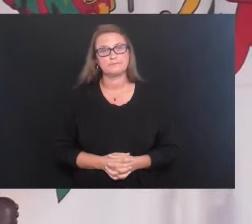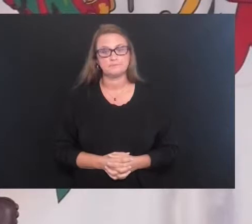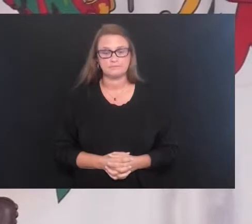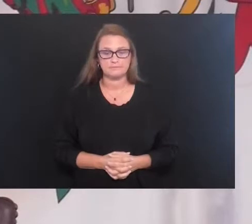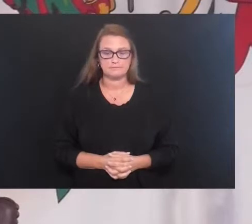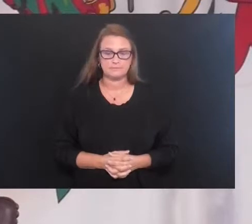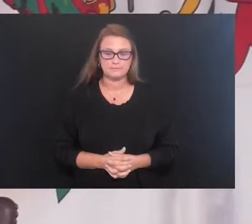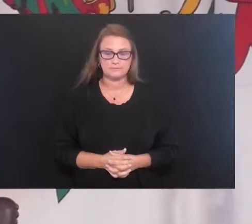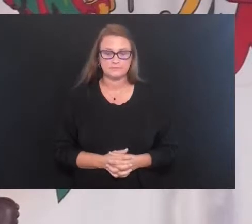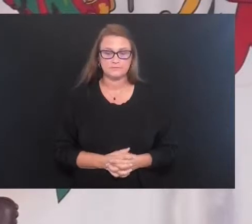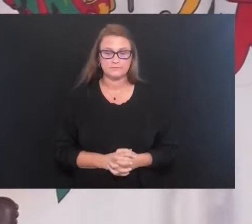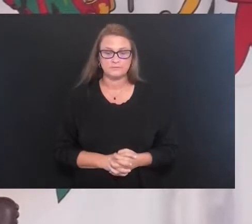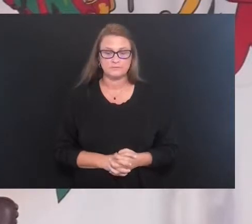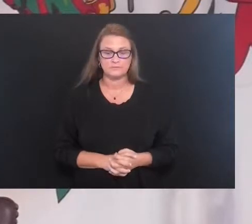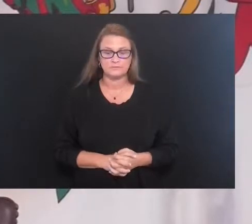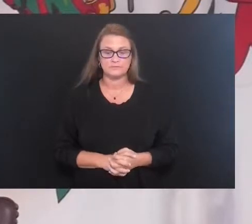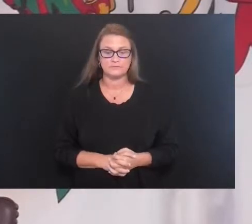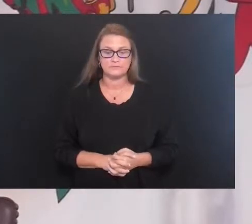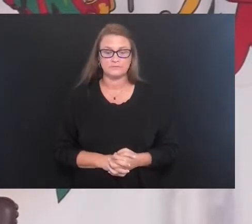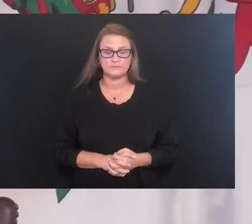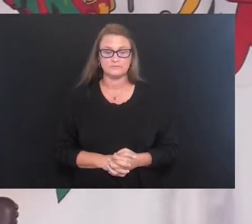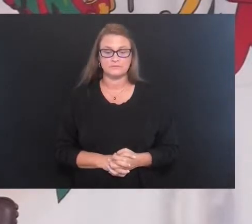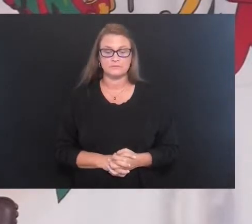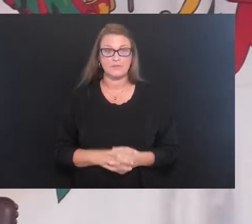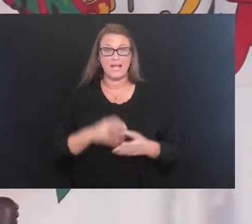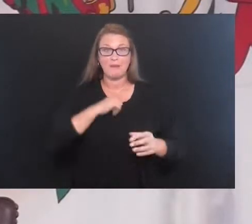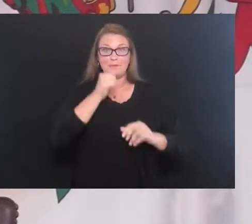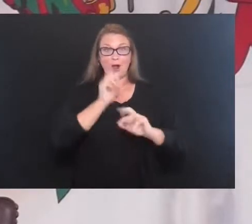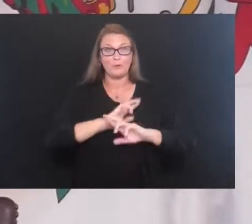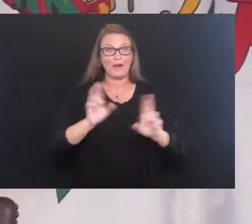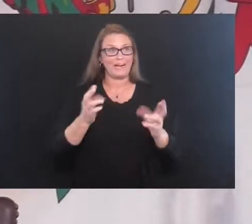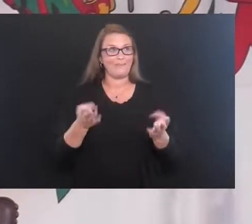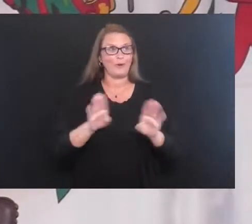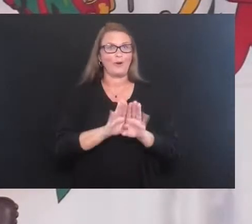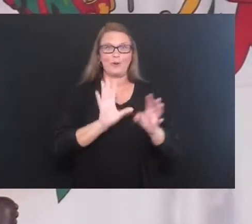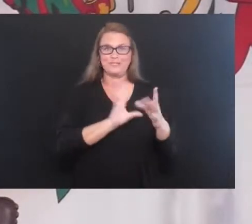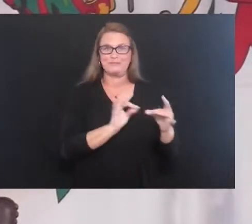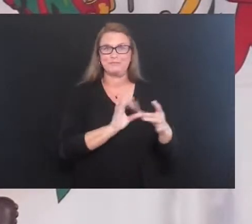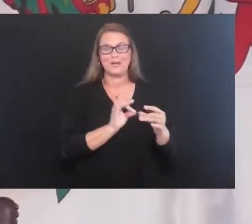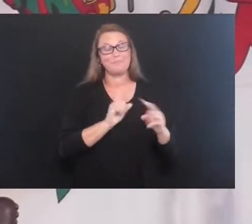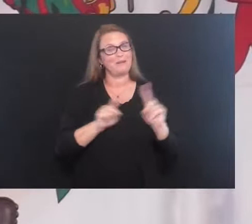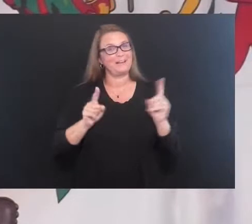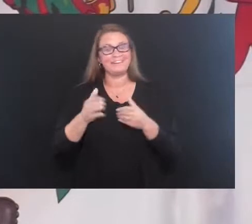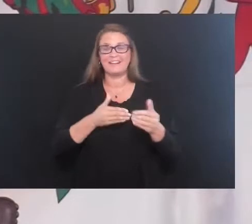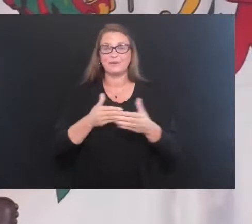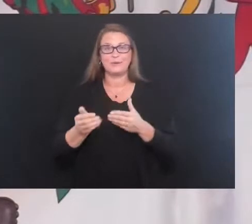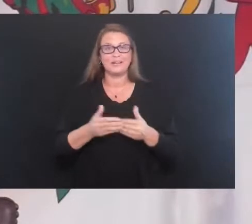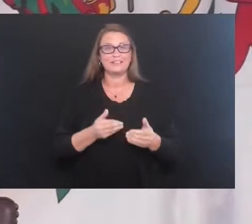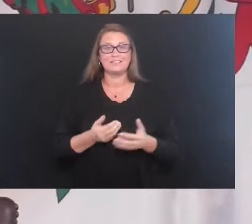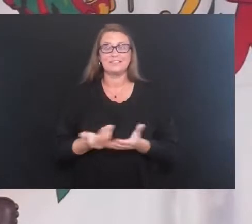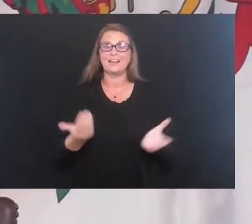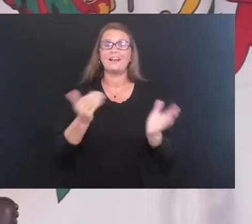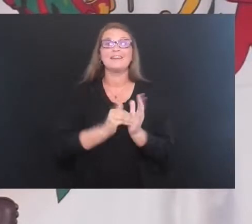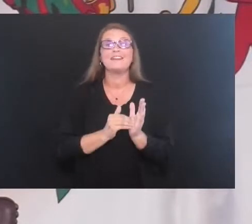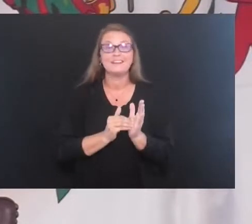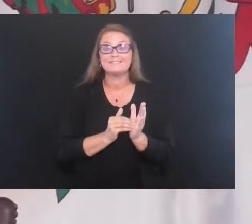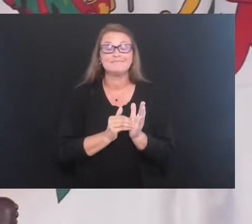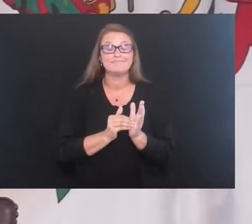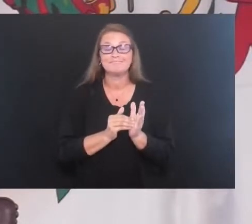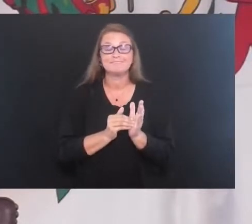like I said, I wasn't really prepared to close right there, but nevertheless, you know, again, I just